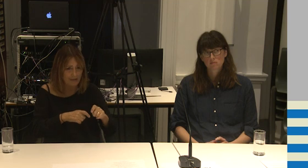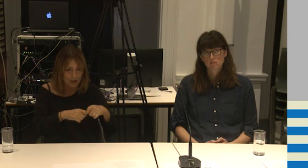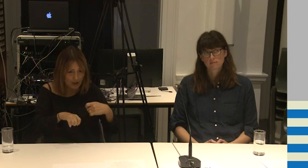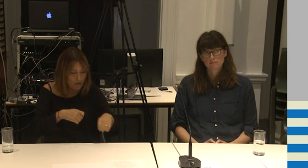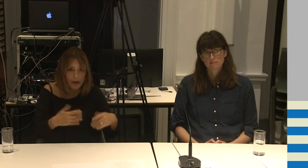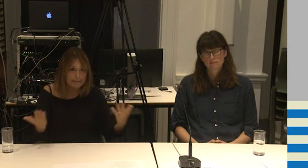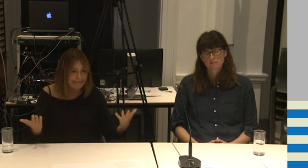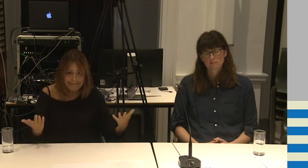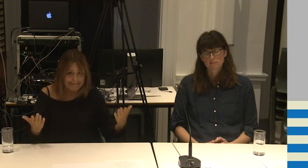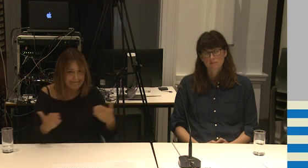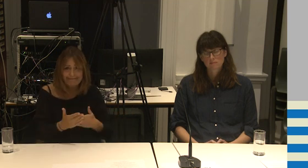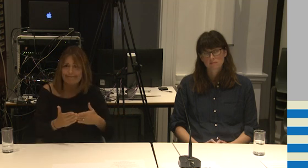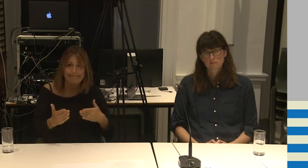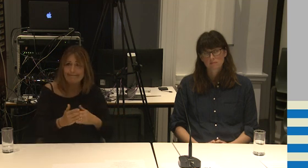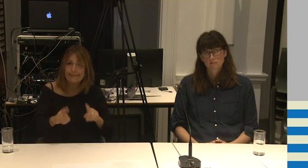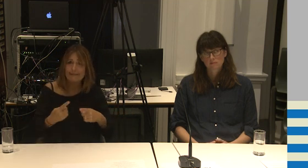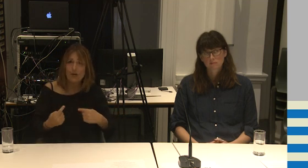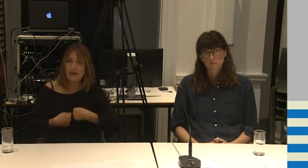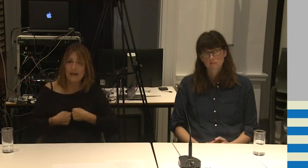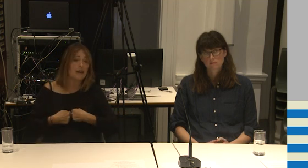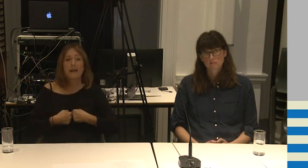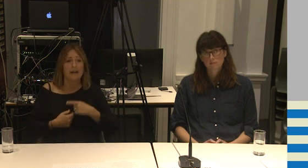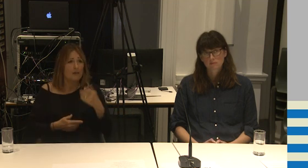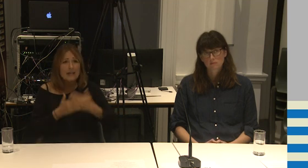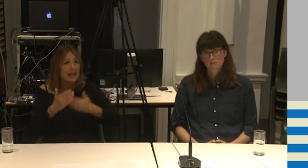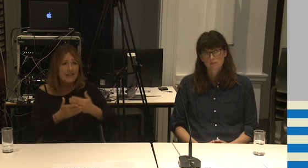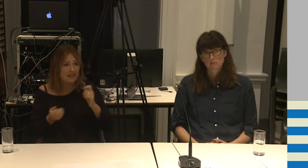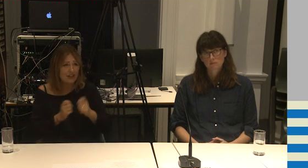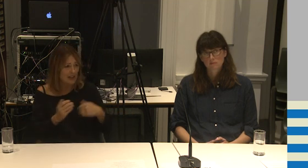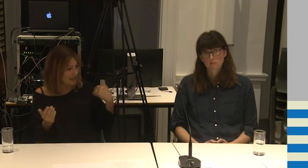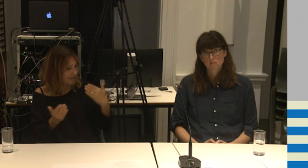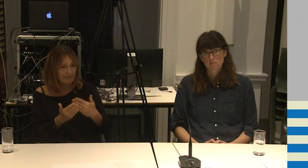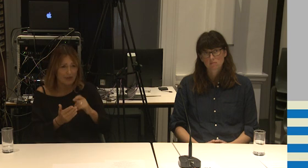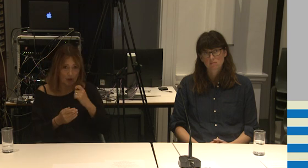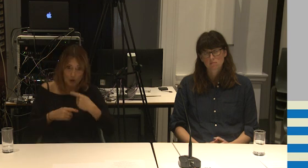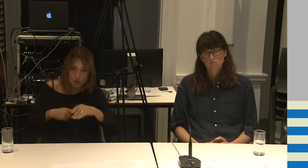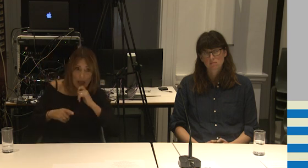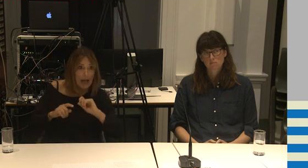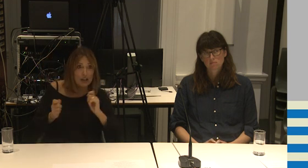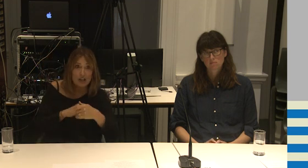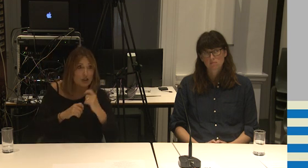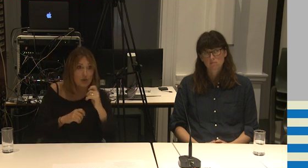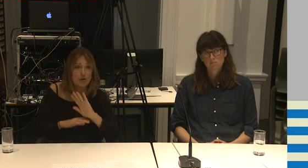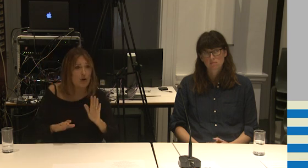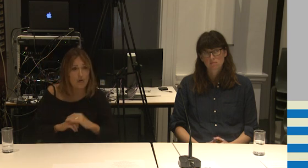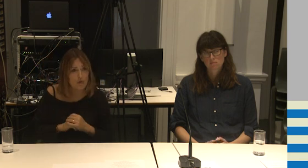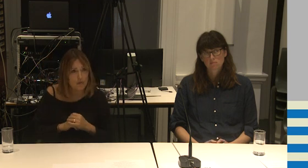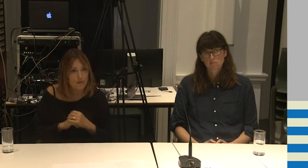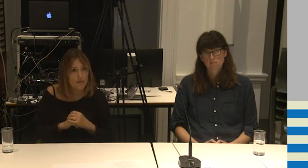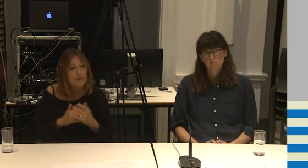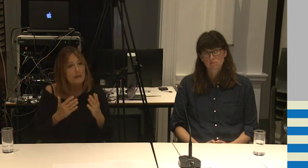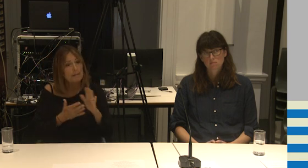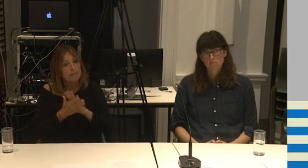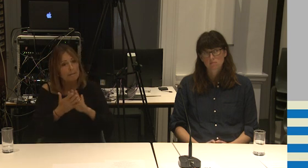pretty much inaccessible to me, and that's not going to change anytime soon. And so there were certain